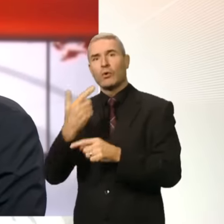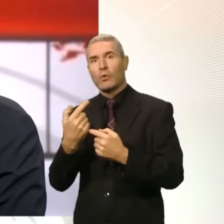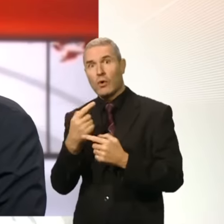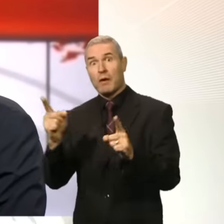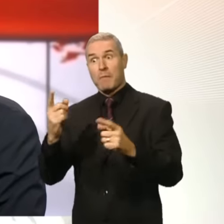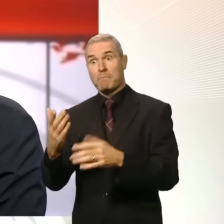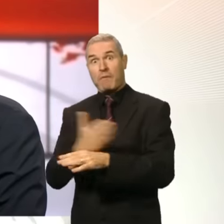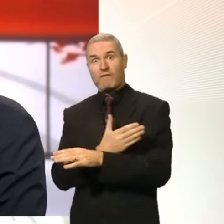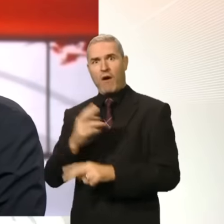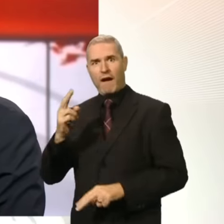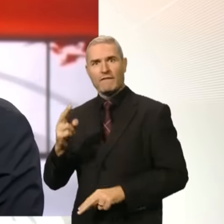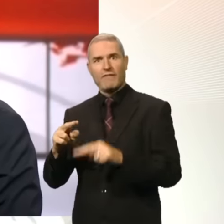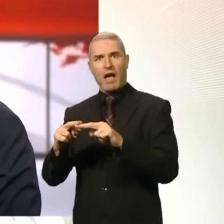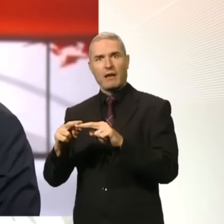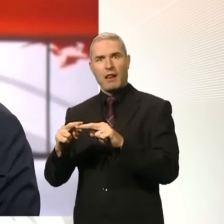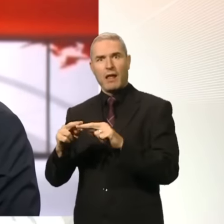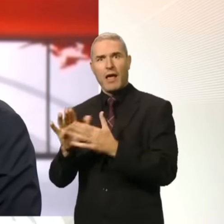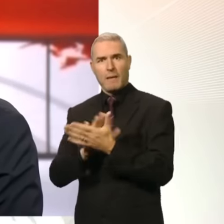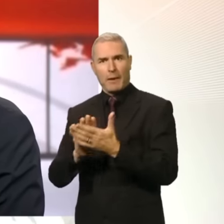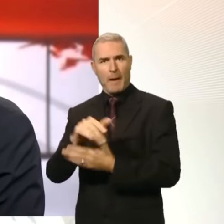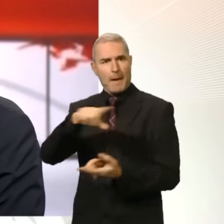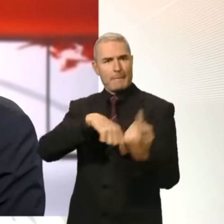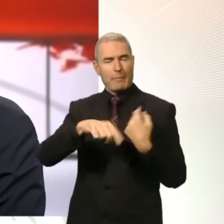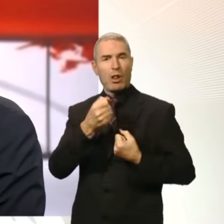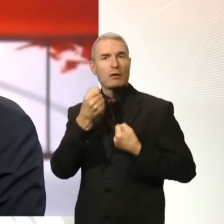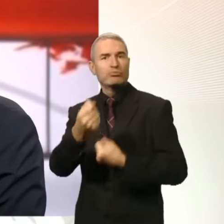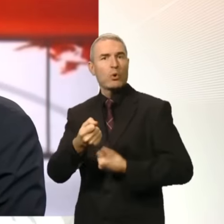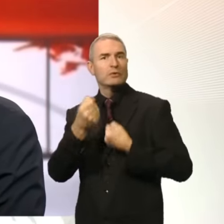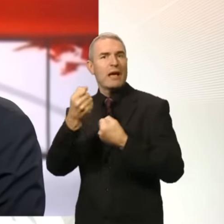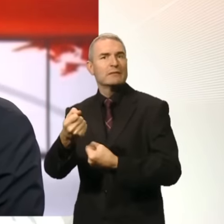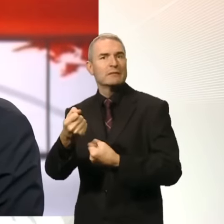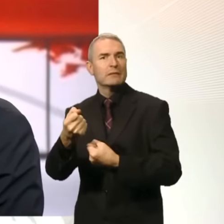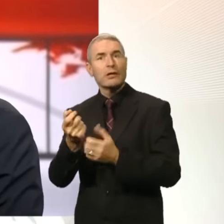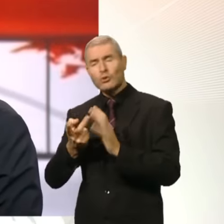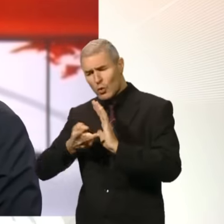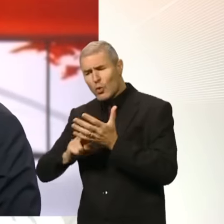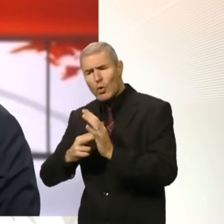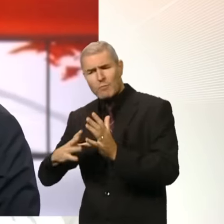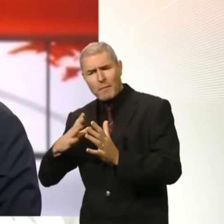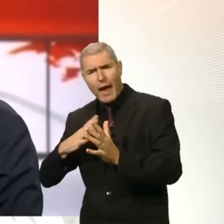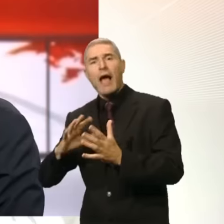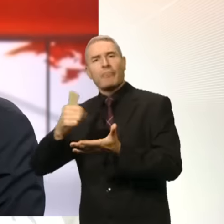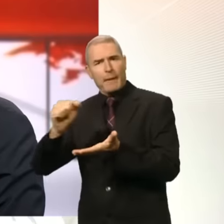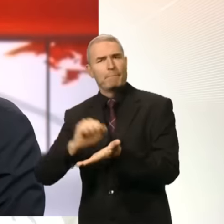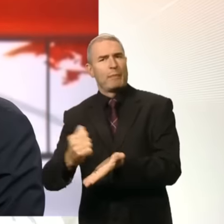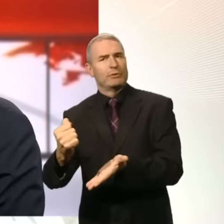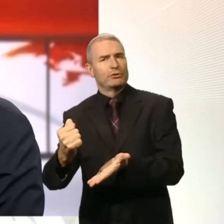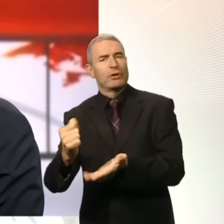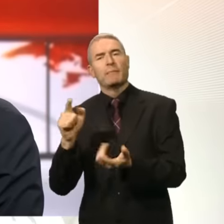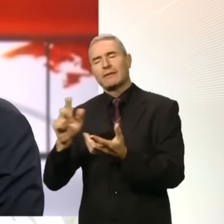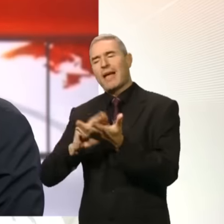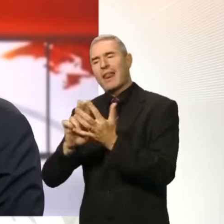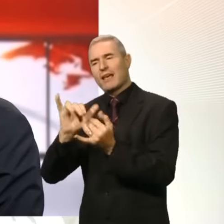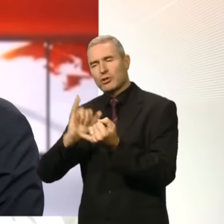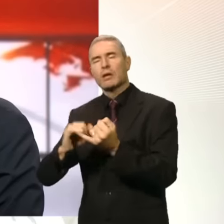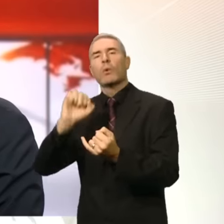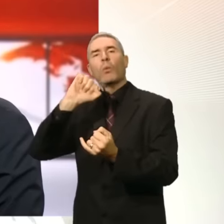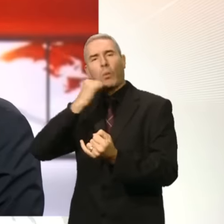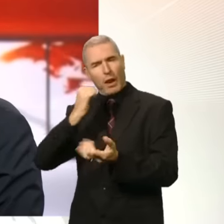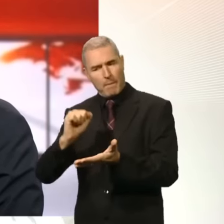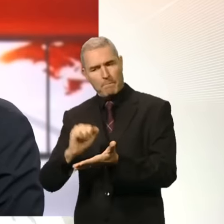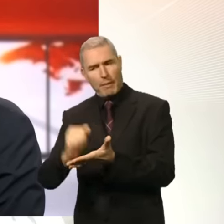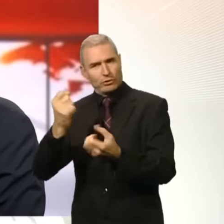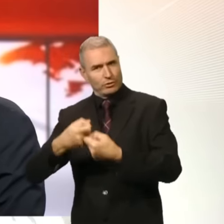they're finalised, you get protests, you do need to work up the plans and then publish them. So their argument is, now we're getting them out there